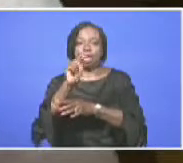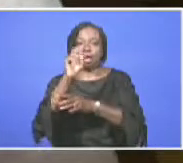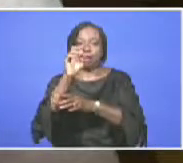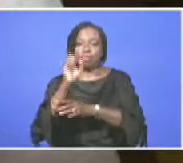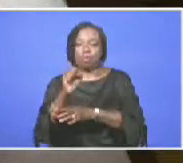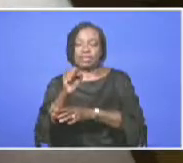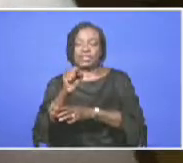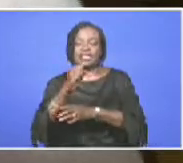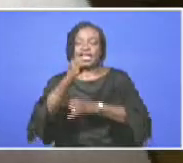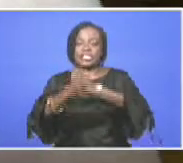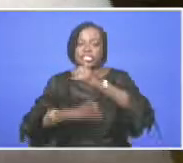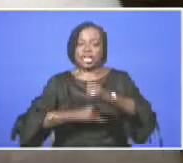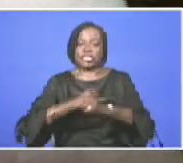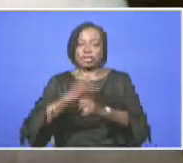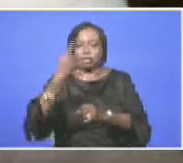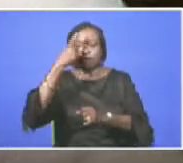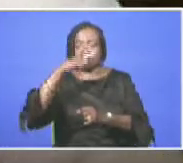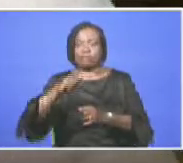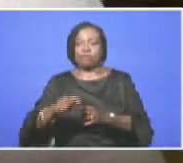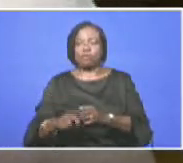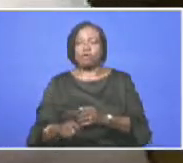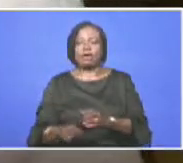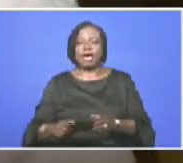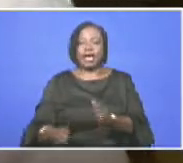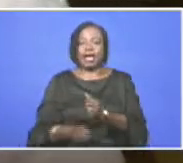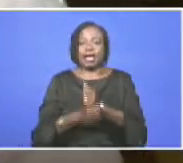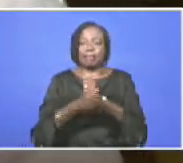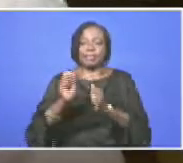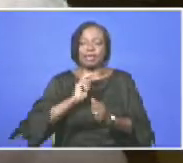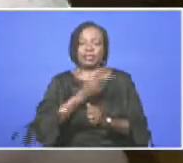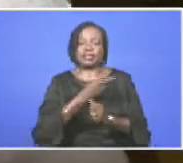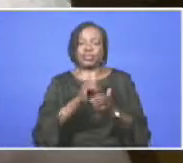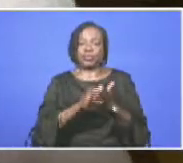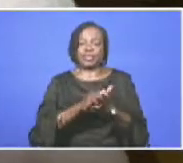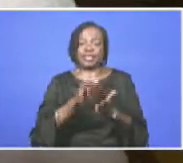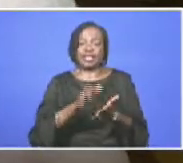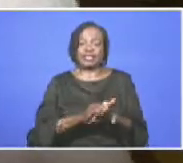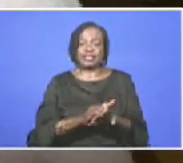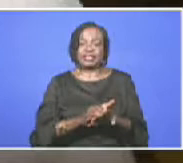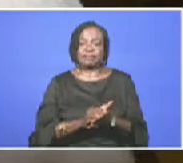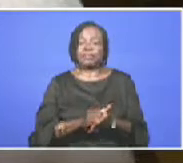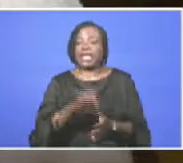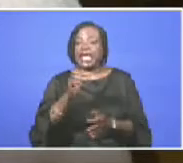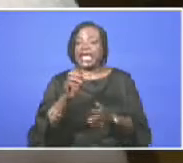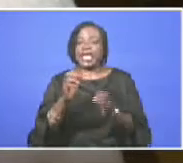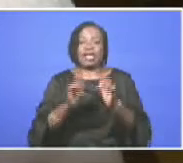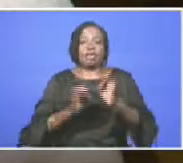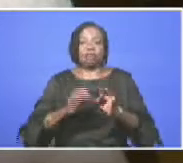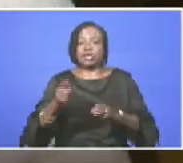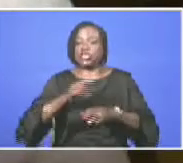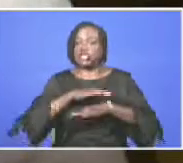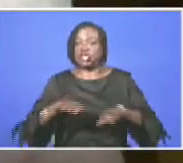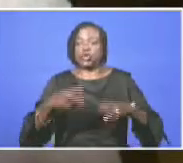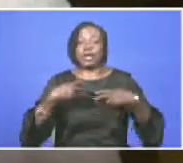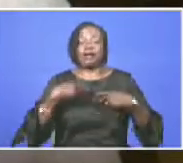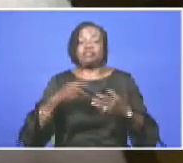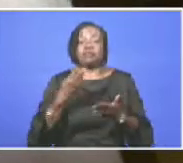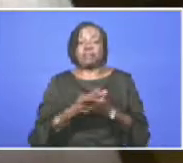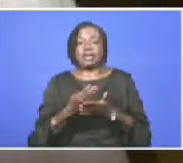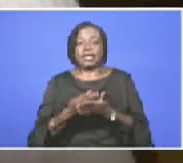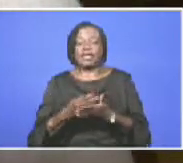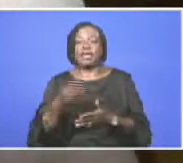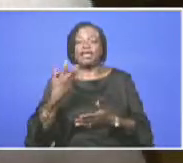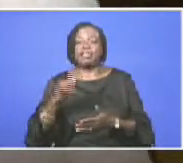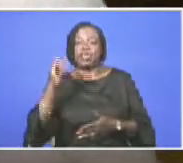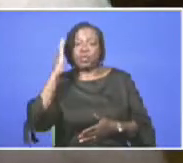if we don't have the finances right there and then, they allow us to have the ports. So nobody is held up in that aspect. And we